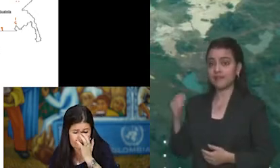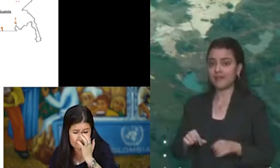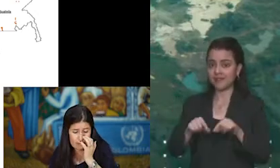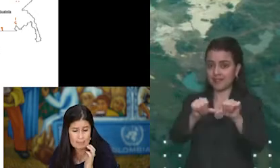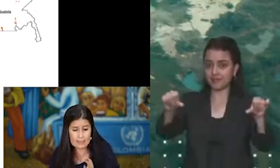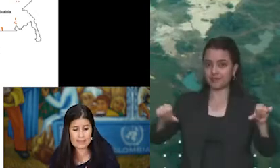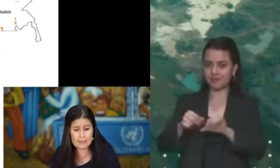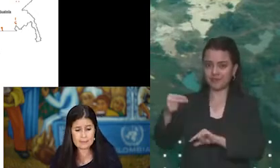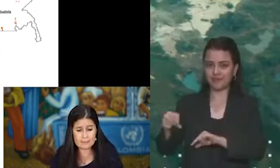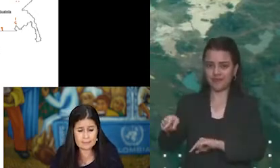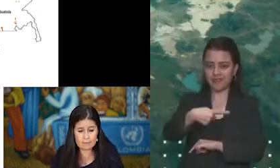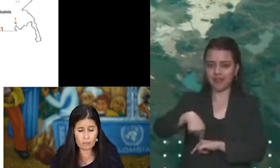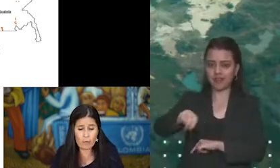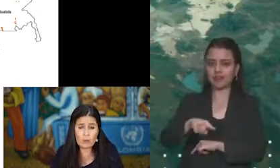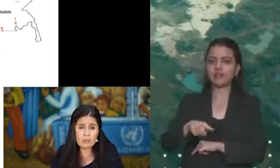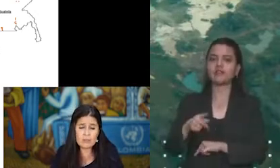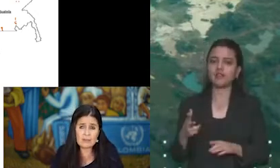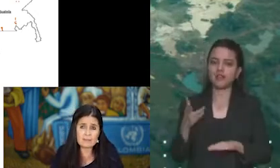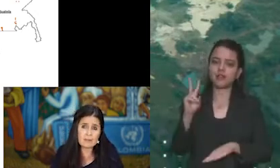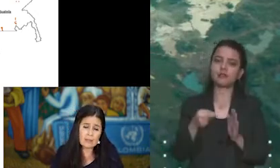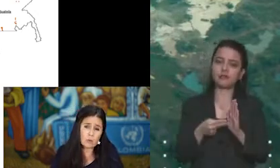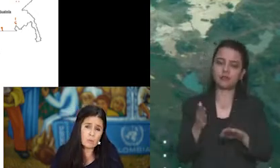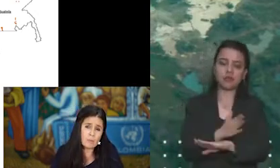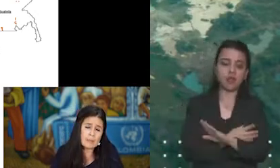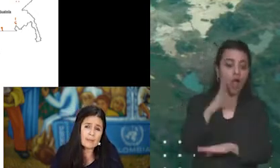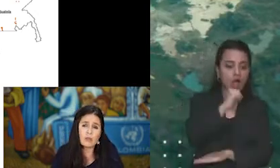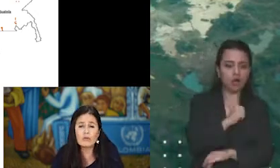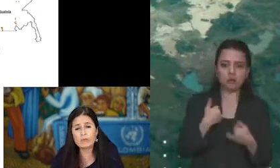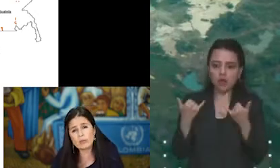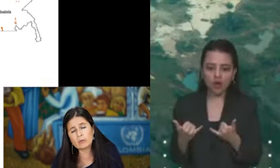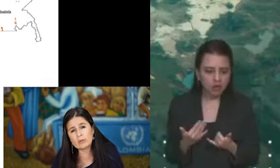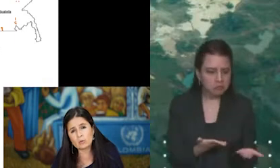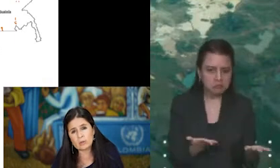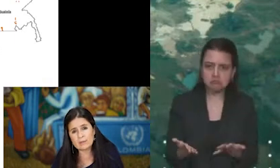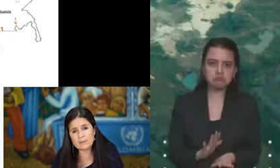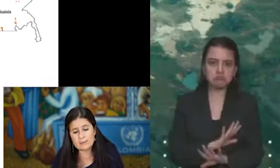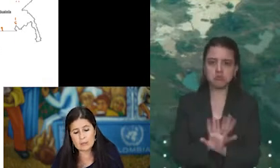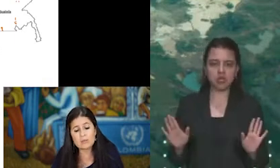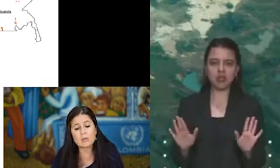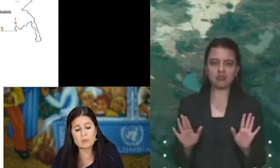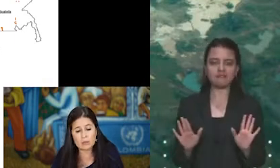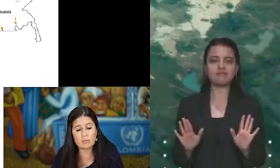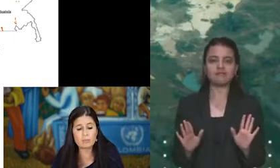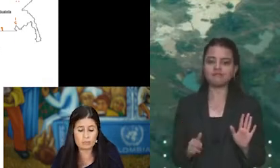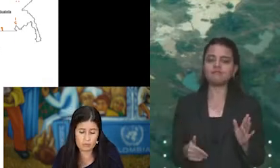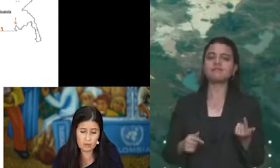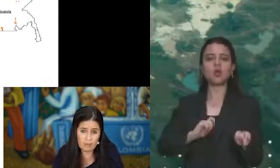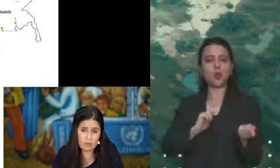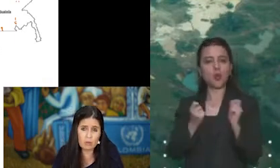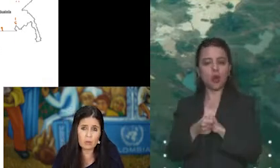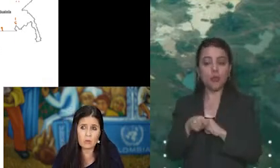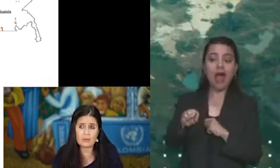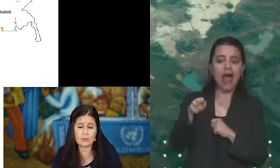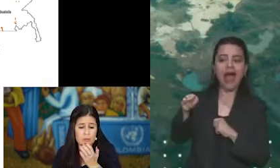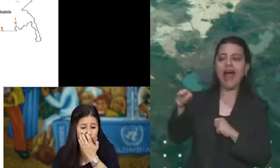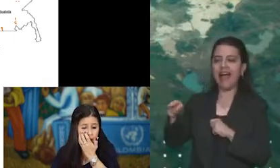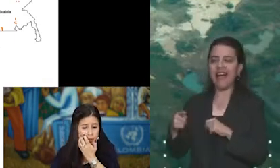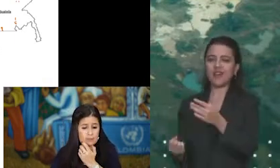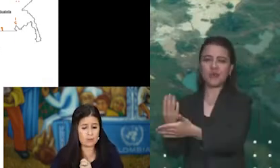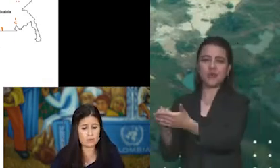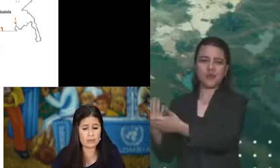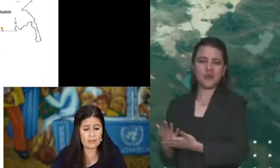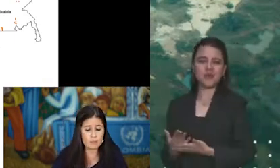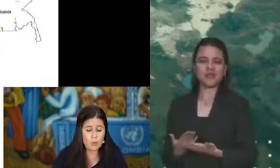hectares that were detected in 2020 that this year were no longer detected. However, they had this other type